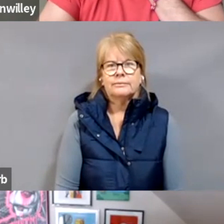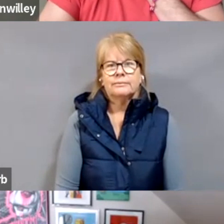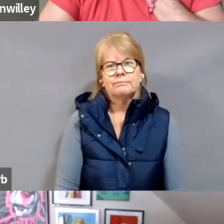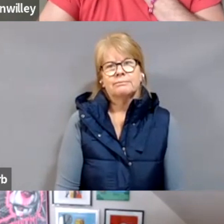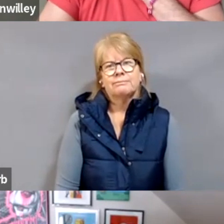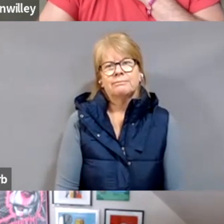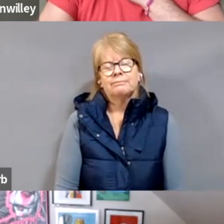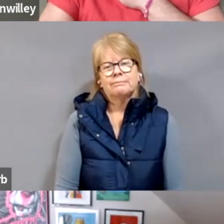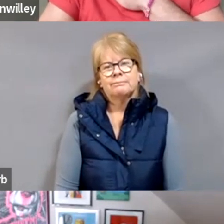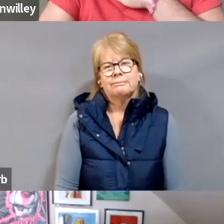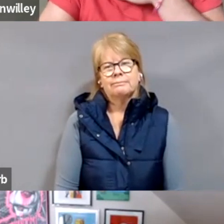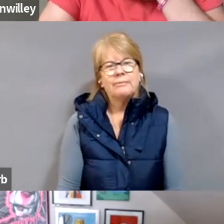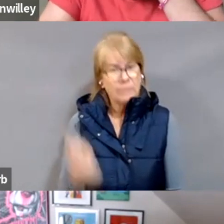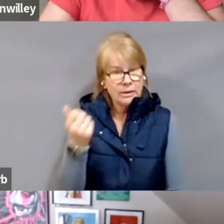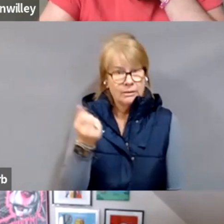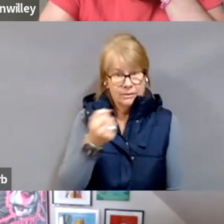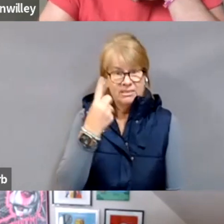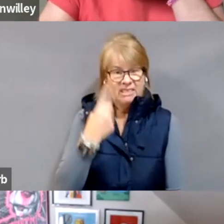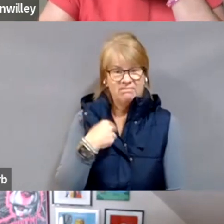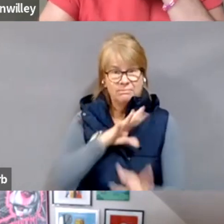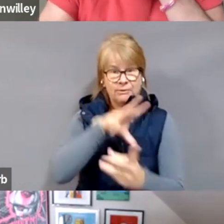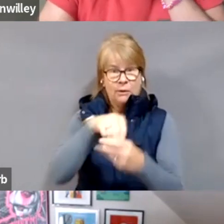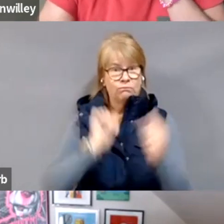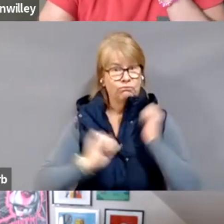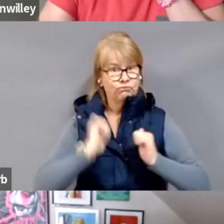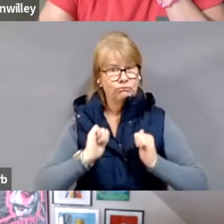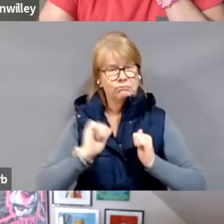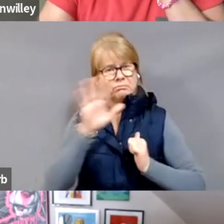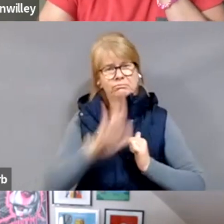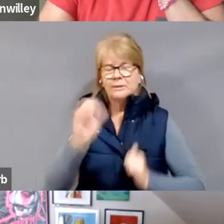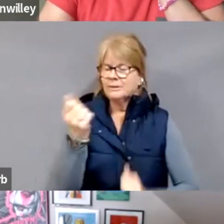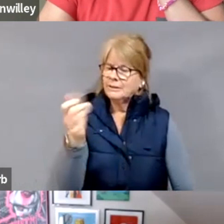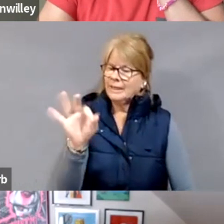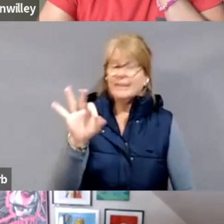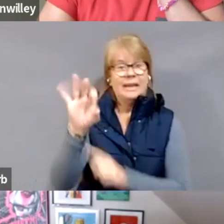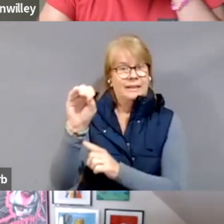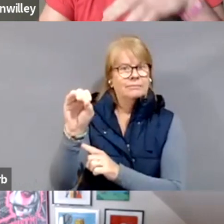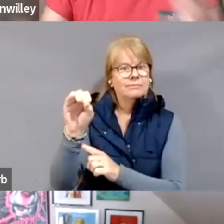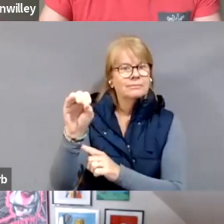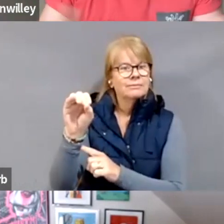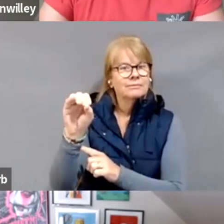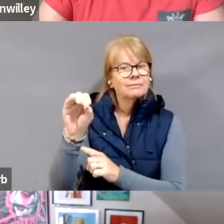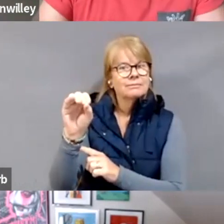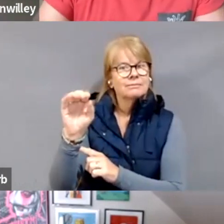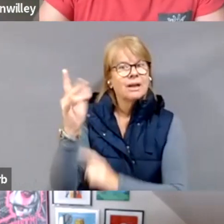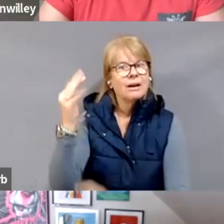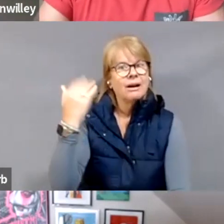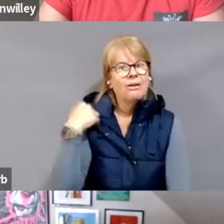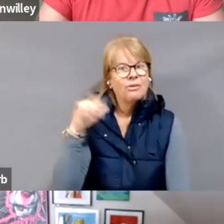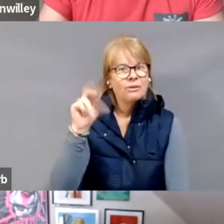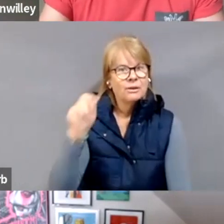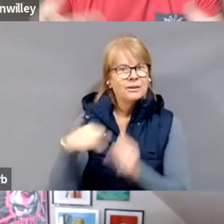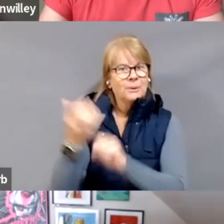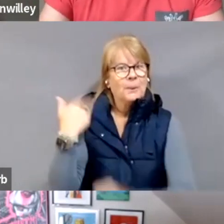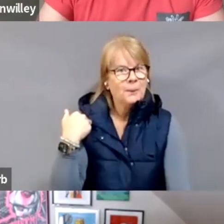since 1990, actually. And when I started, I really had no